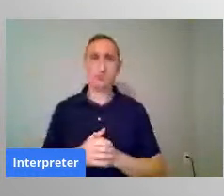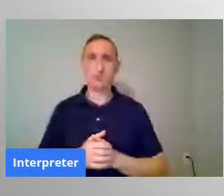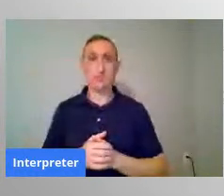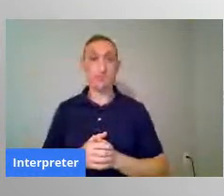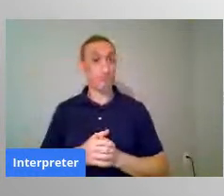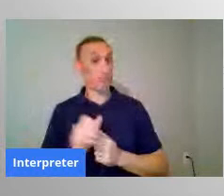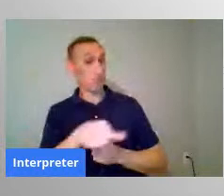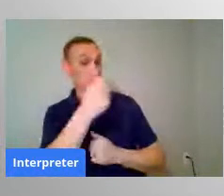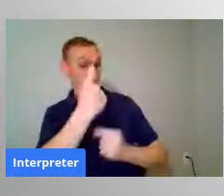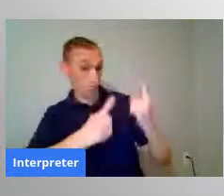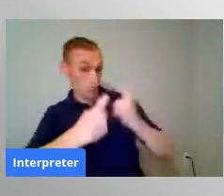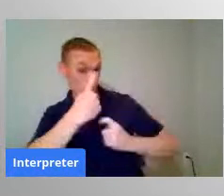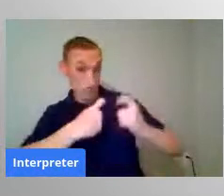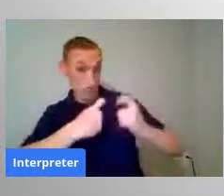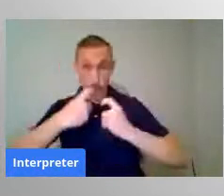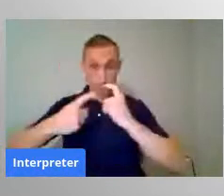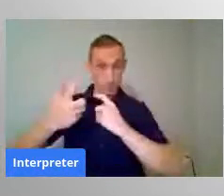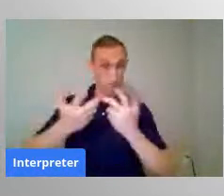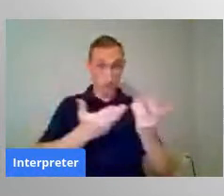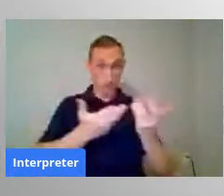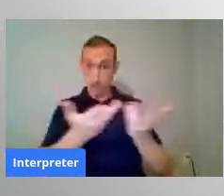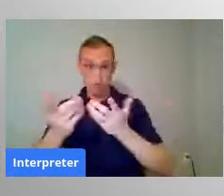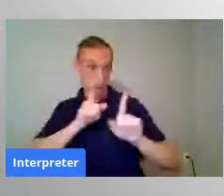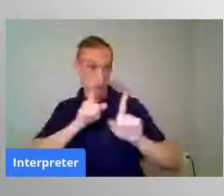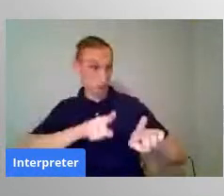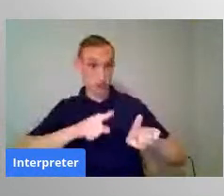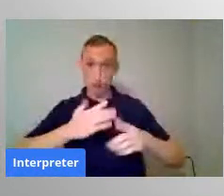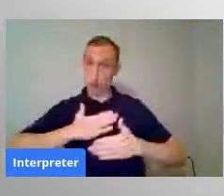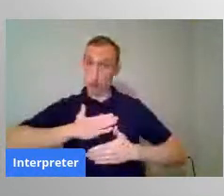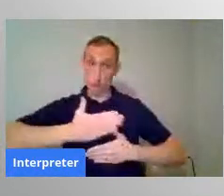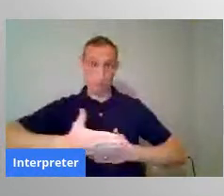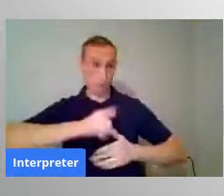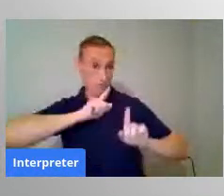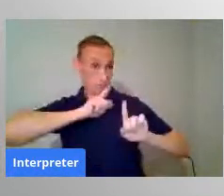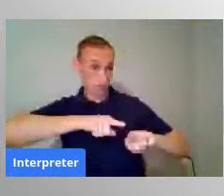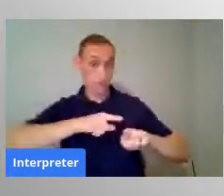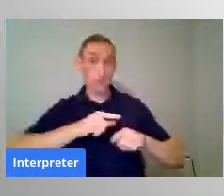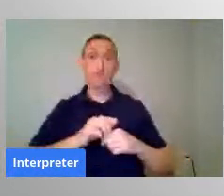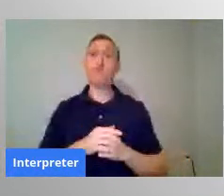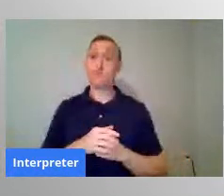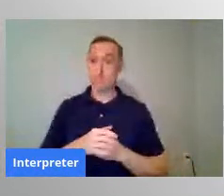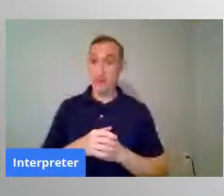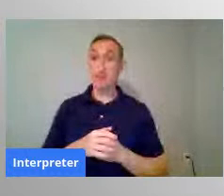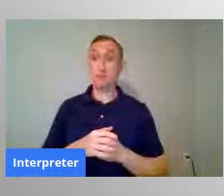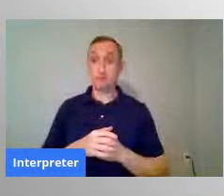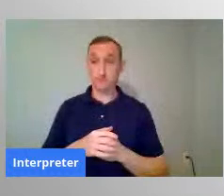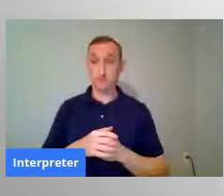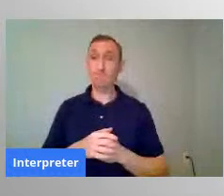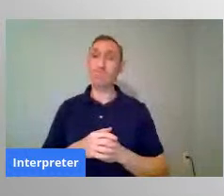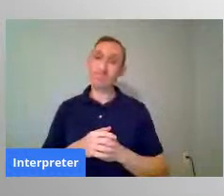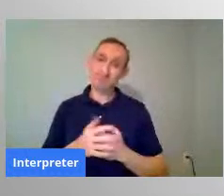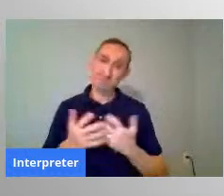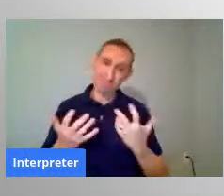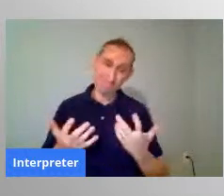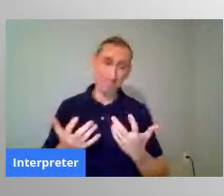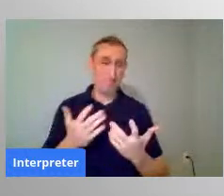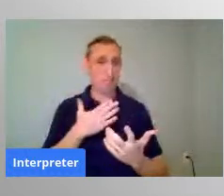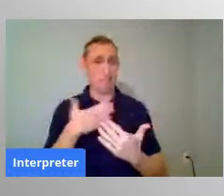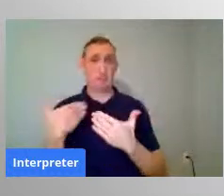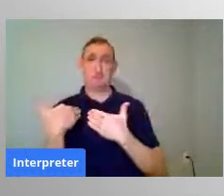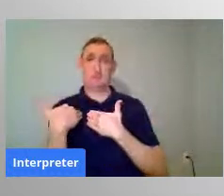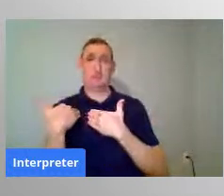Are there any other questions we can answer? We're happy to do so. It's a difficult position to be in,